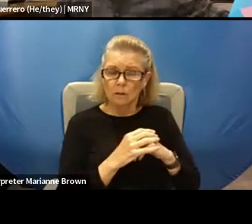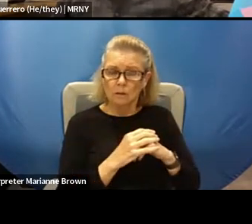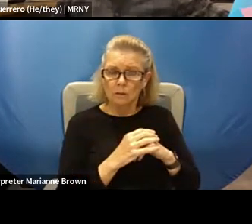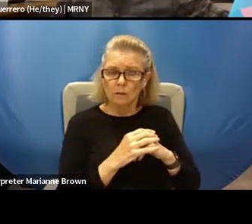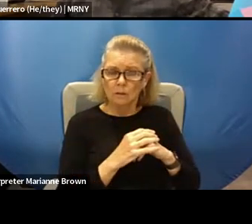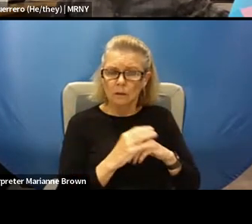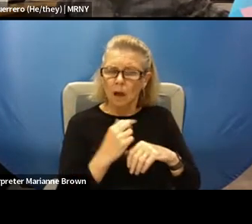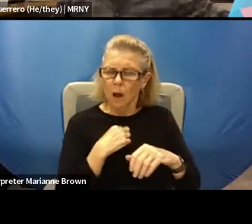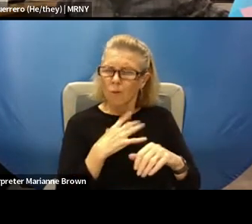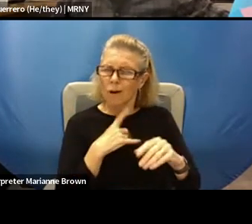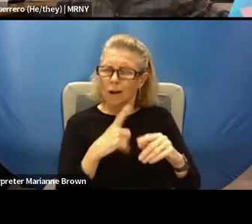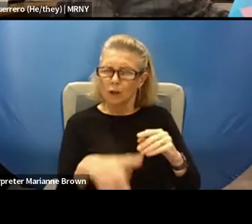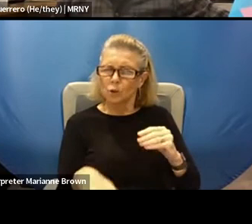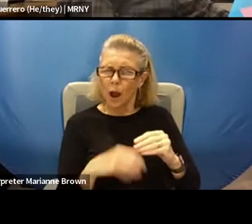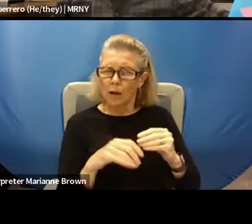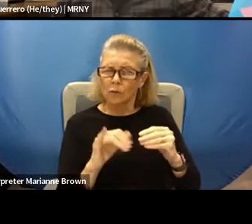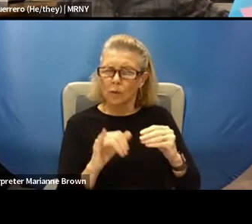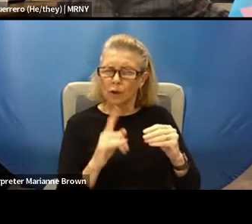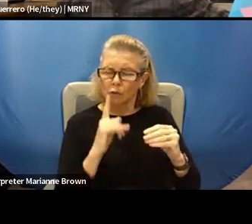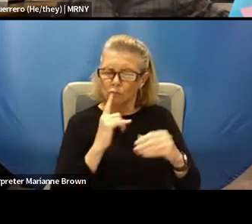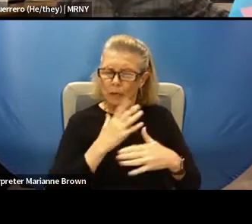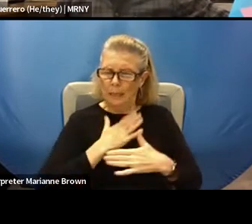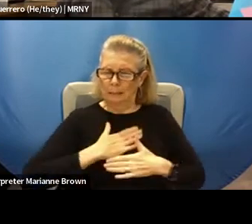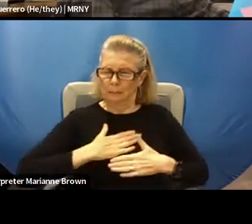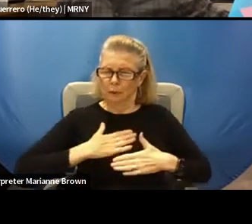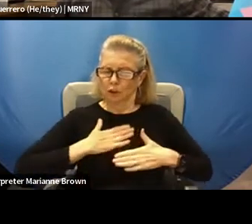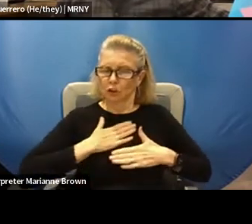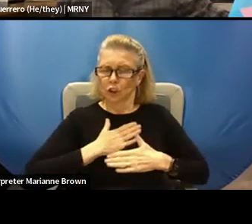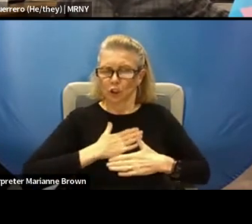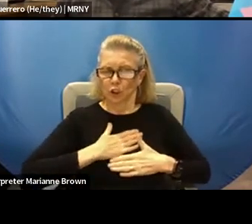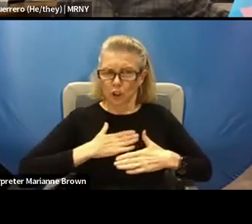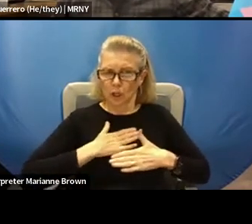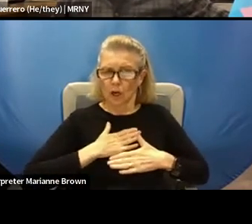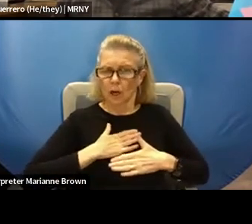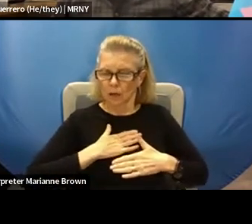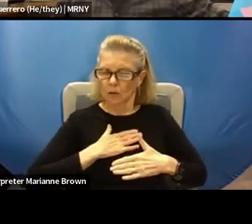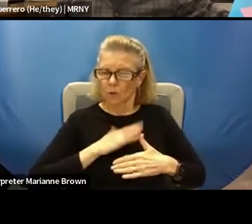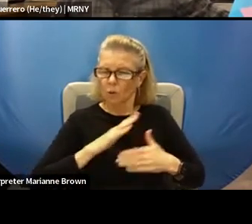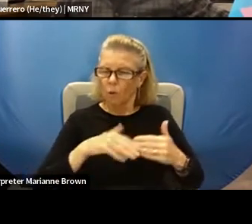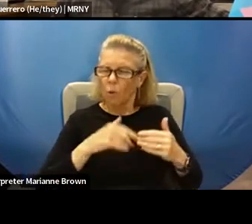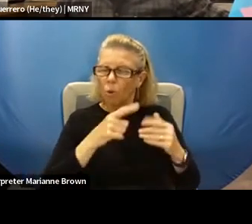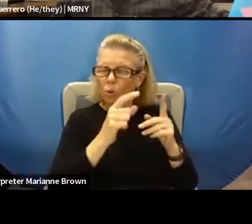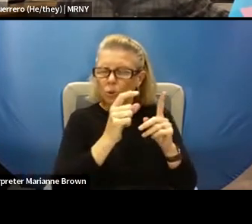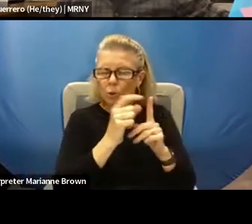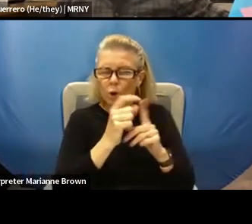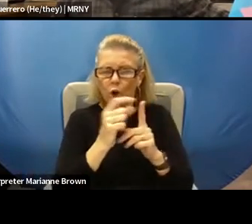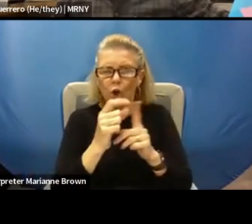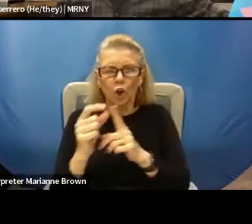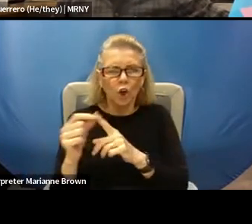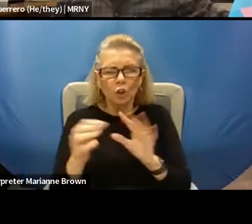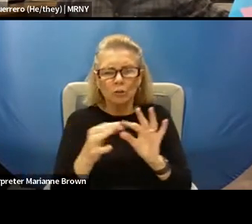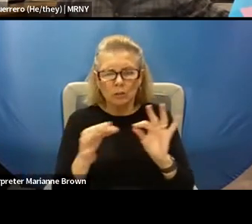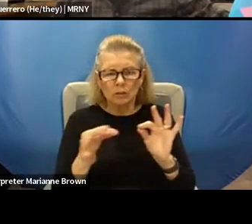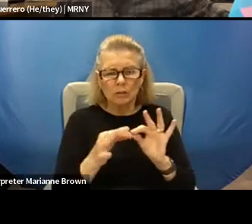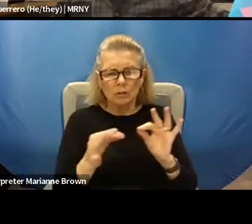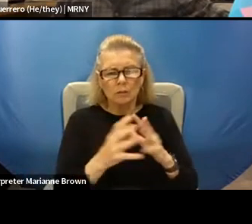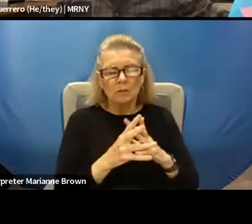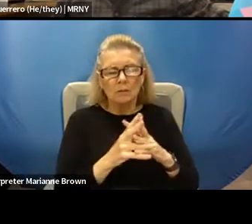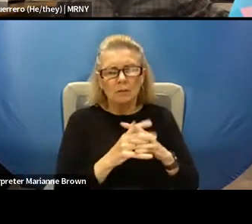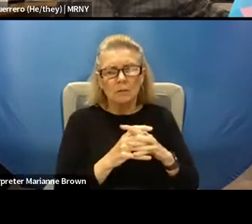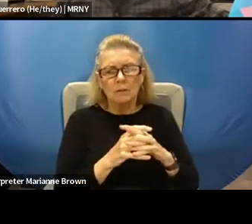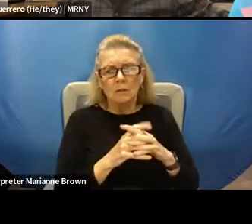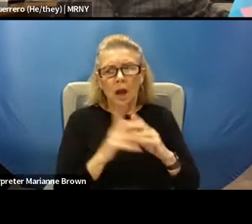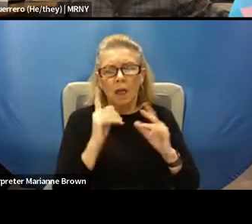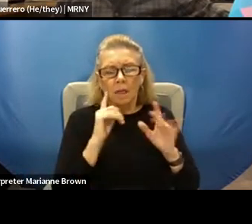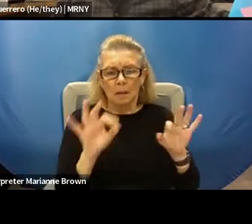add to that because I really appreciate all of these words. I think that it's a very important that we not forget